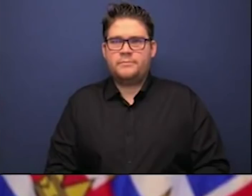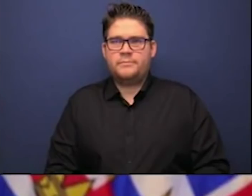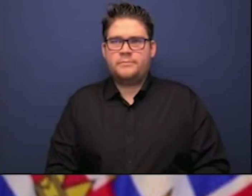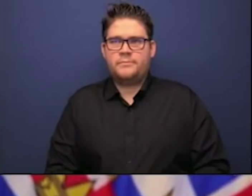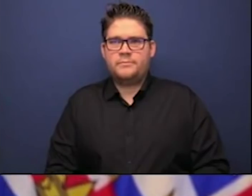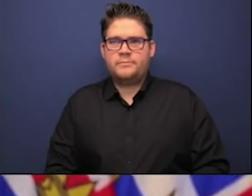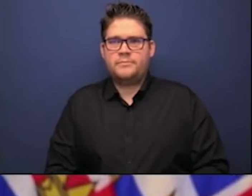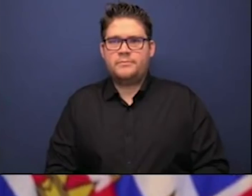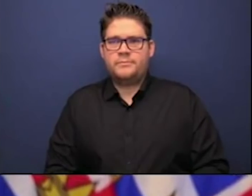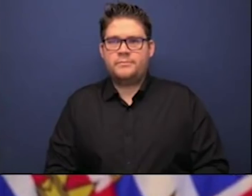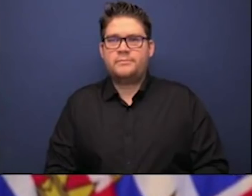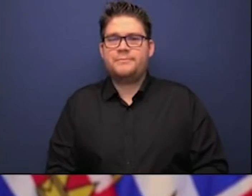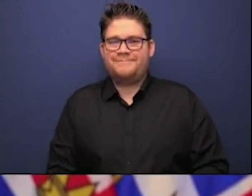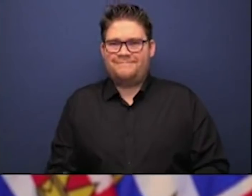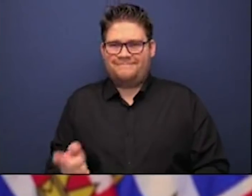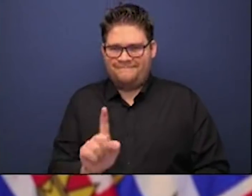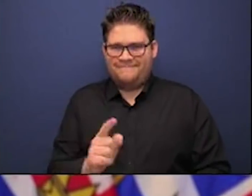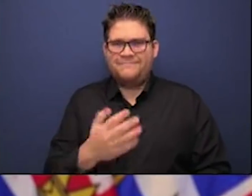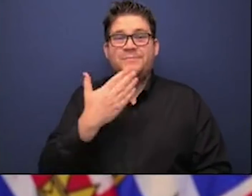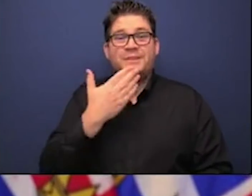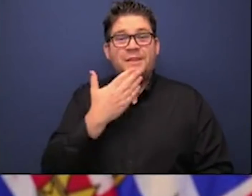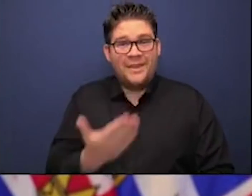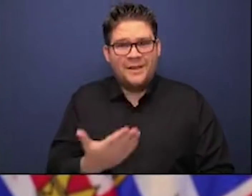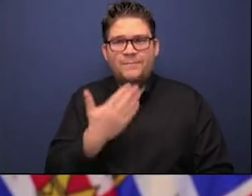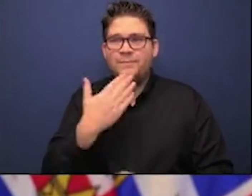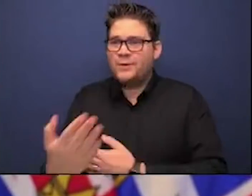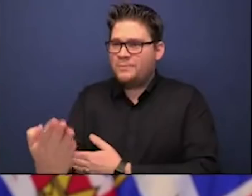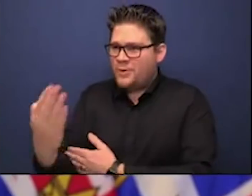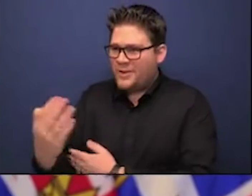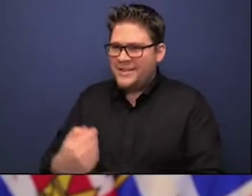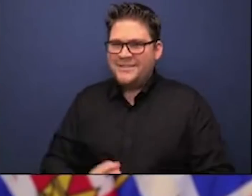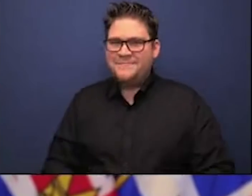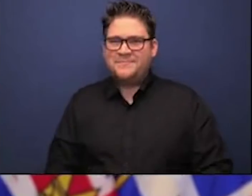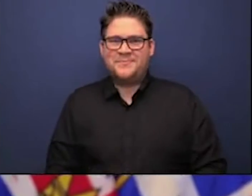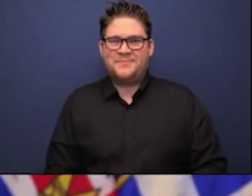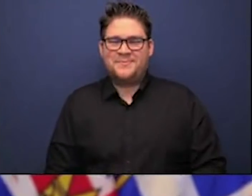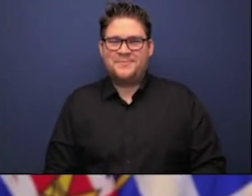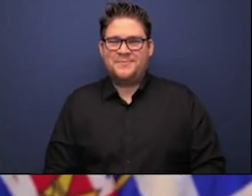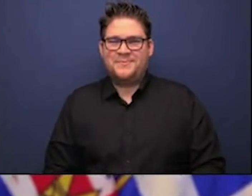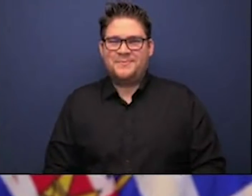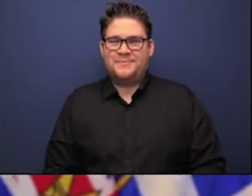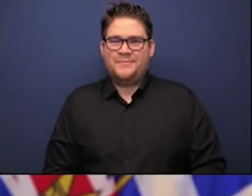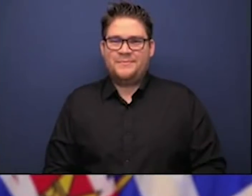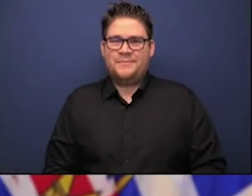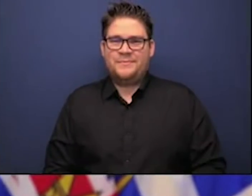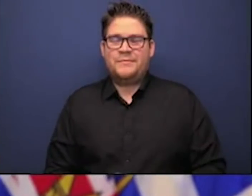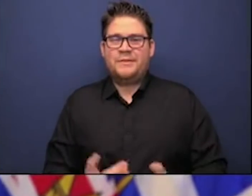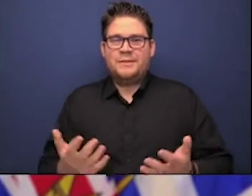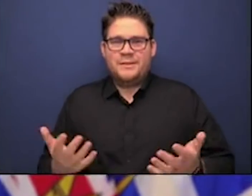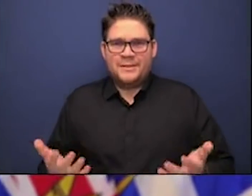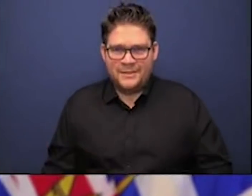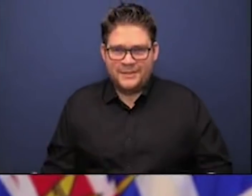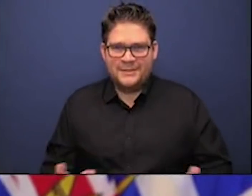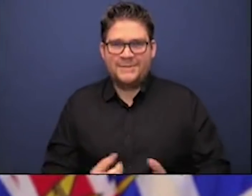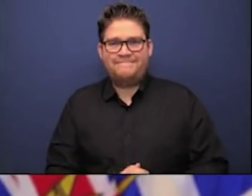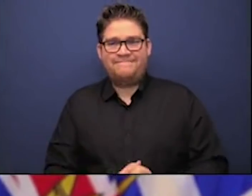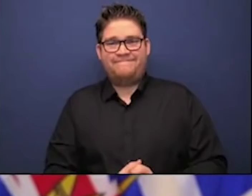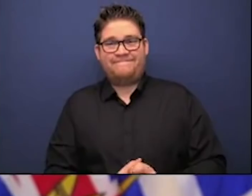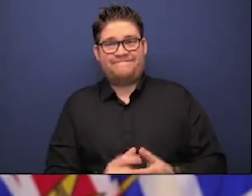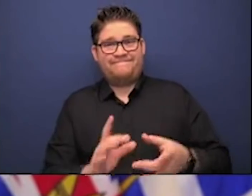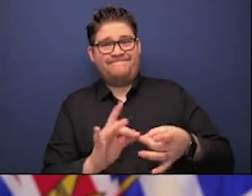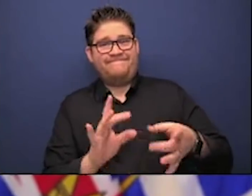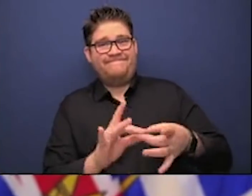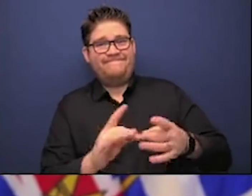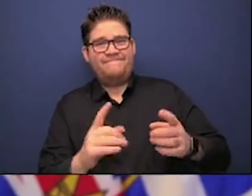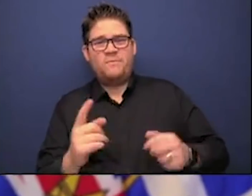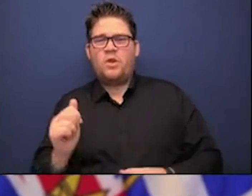Thank you very much and good morning. As I don't need to say, COVID-19 has proven to be a challenging foe for